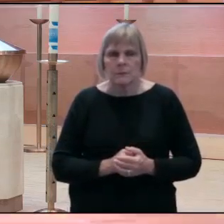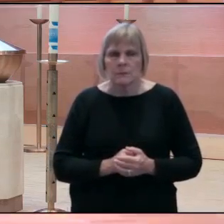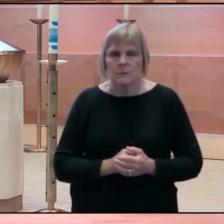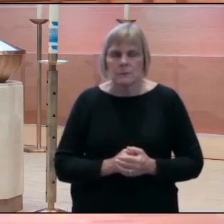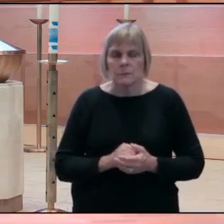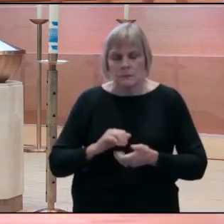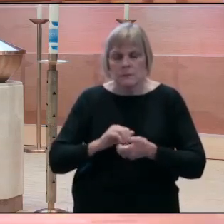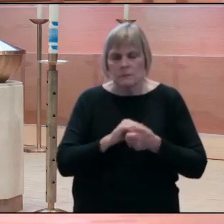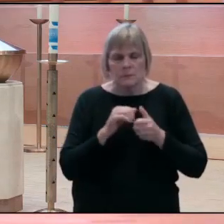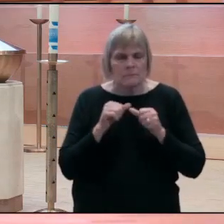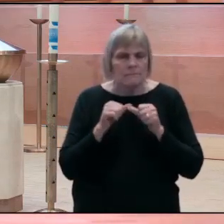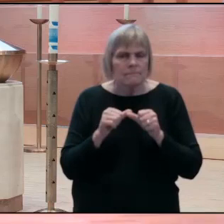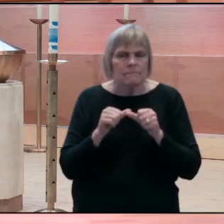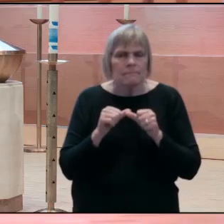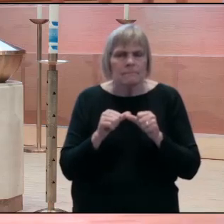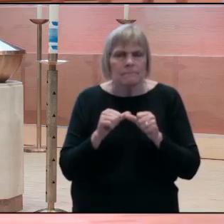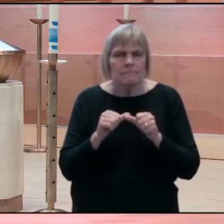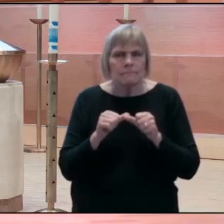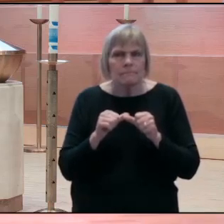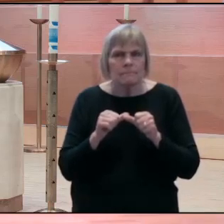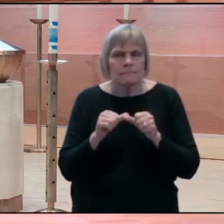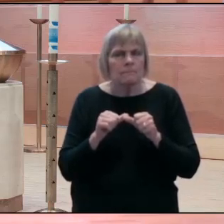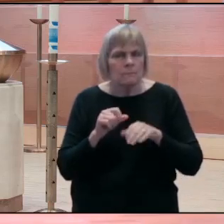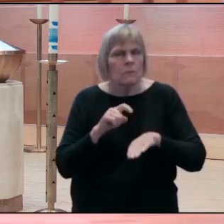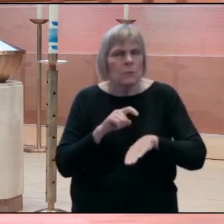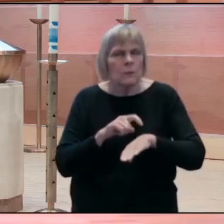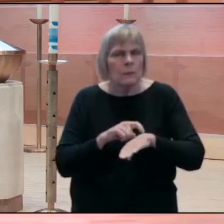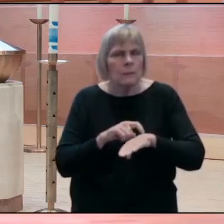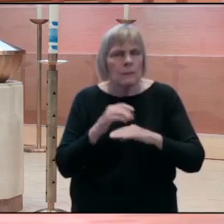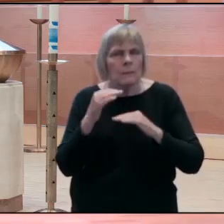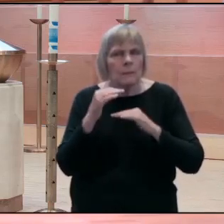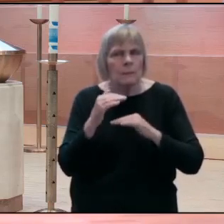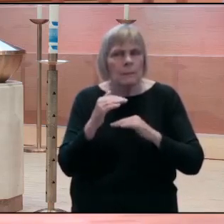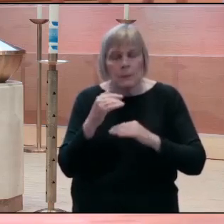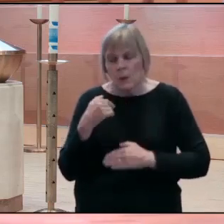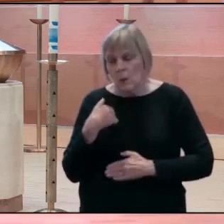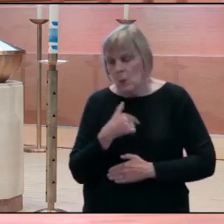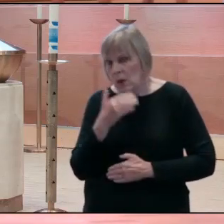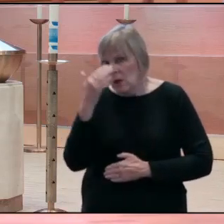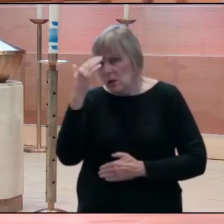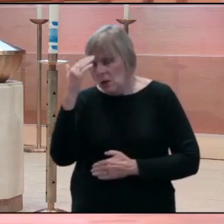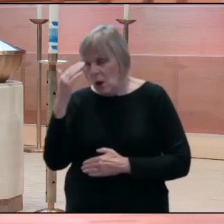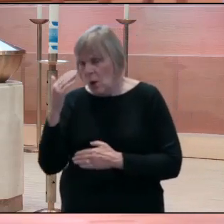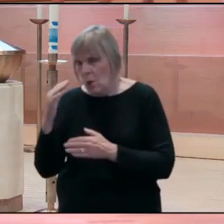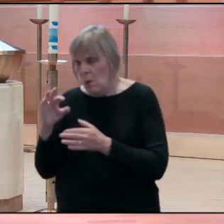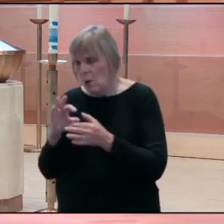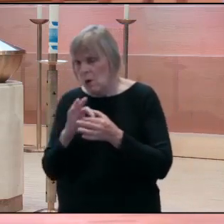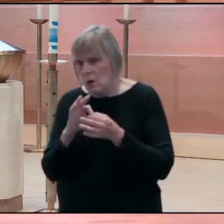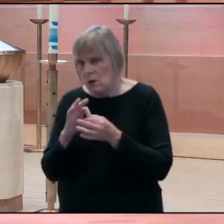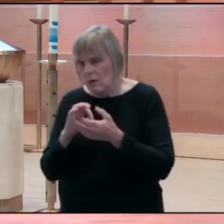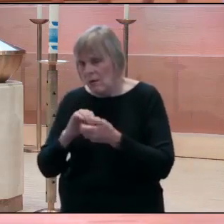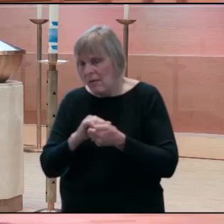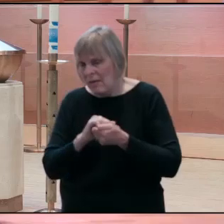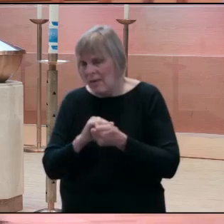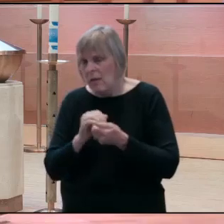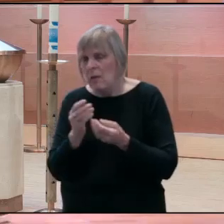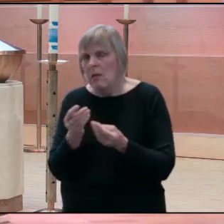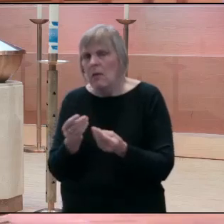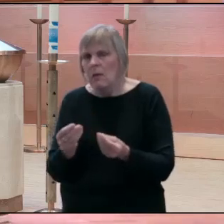And that unity lasted for a little while. But we know that unity, it faded